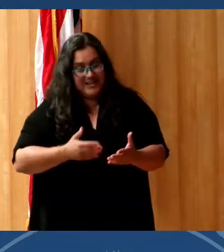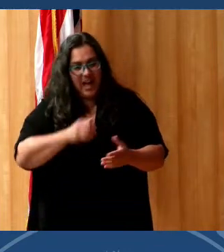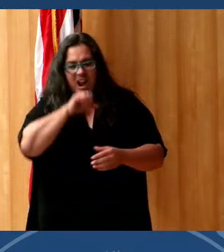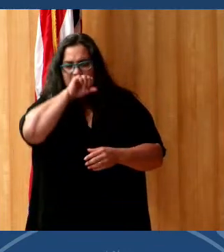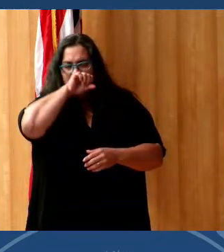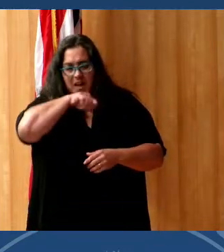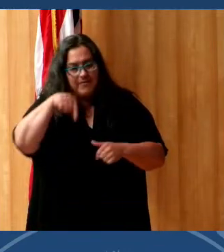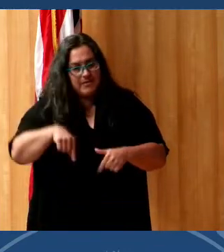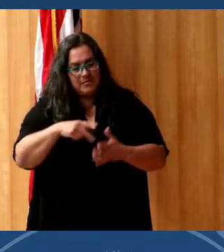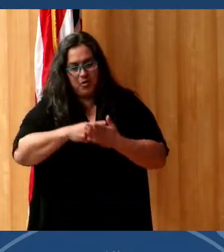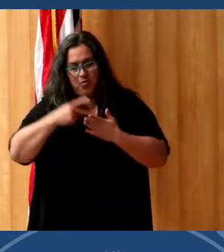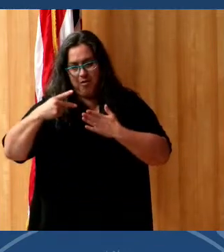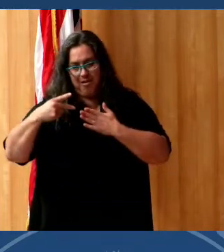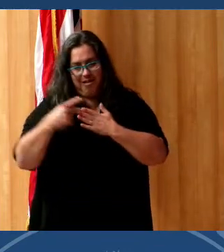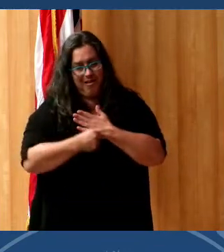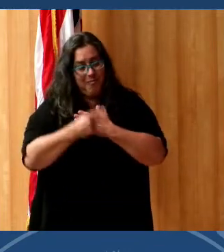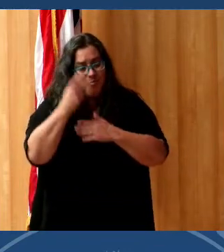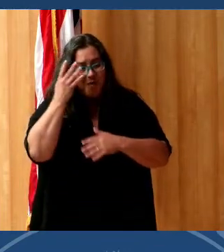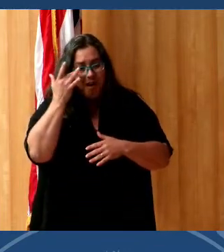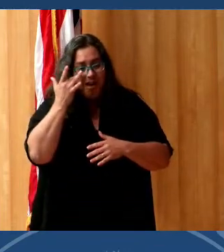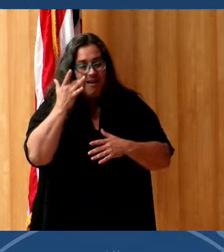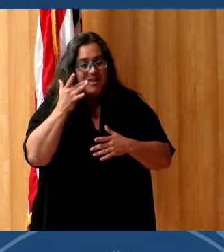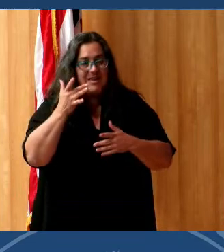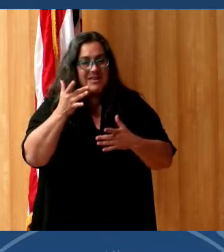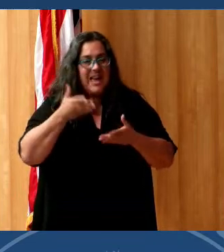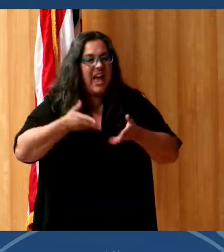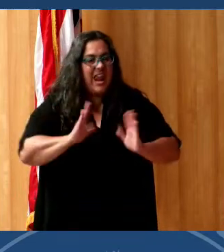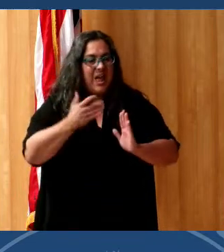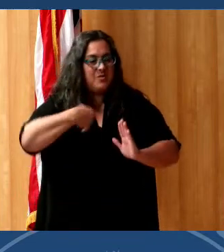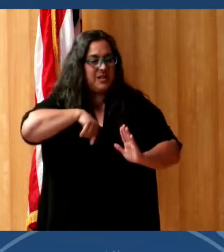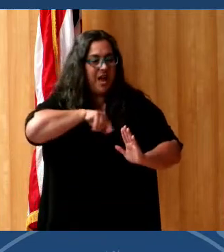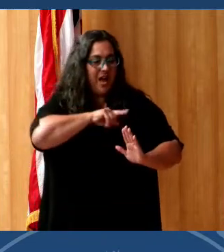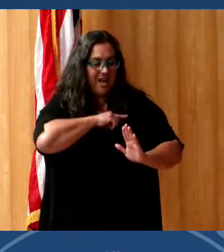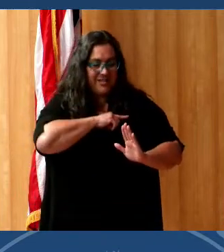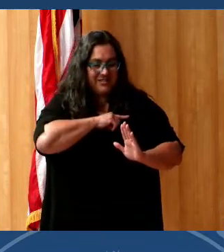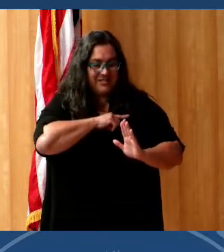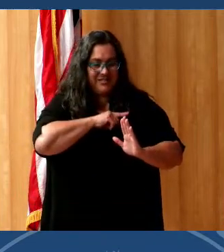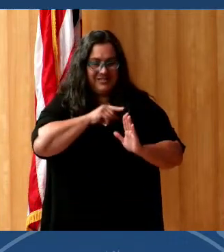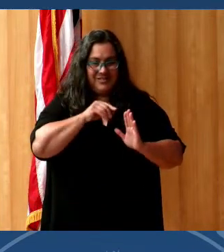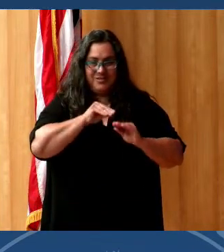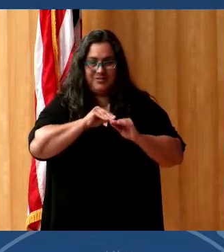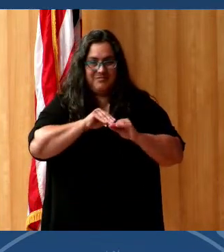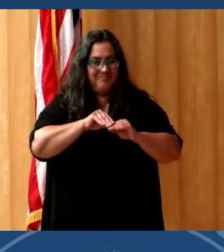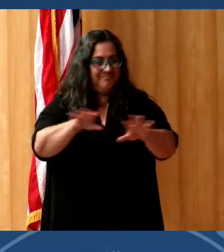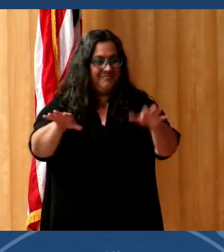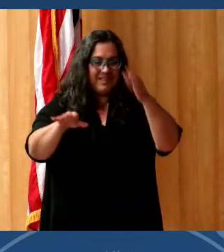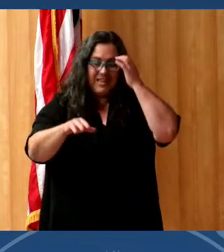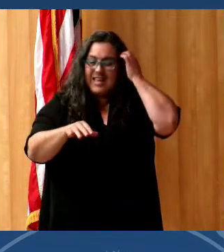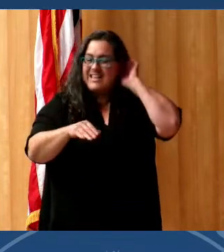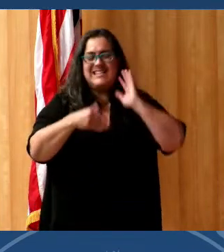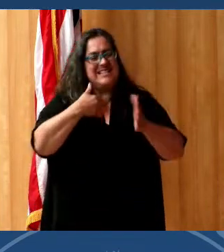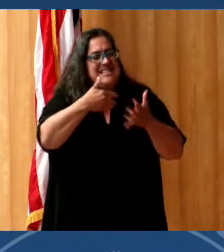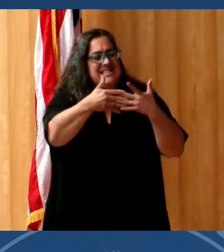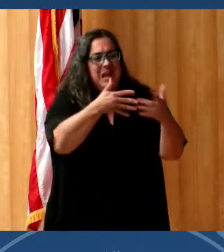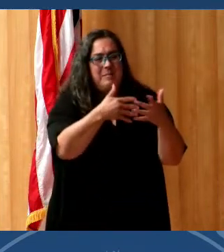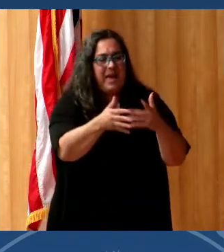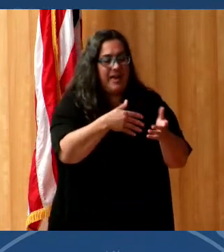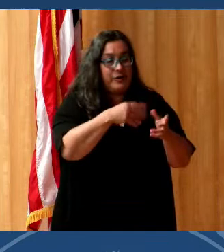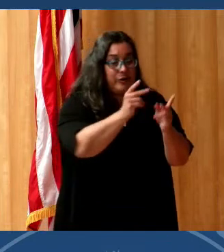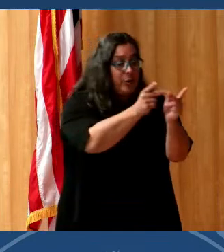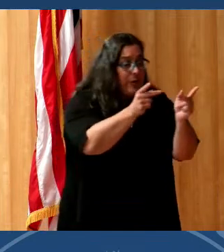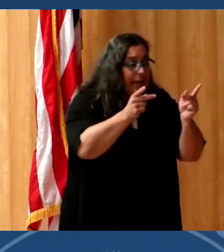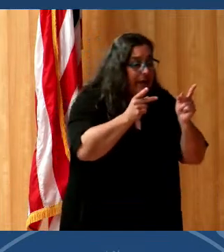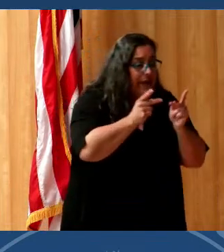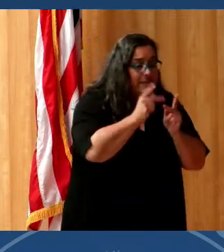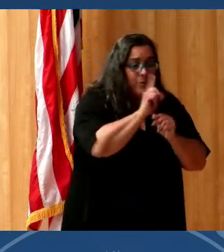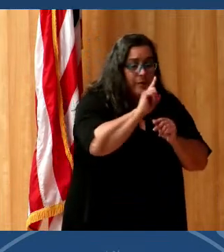this program is that it did allow us to standardize. So it didn't matter what location that kids